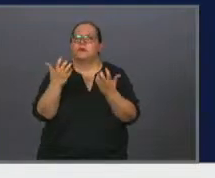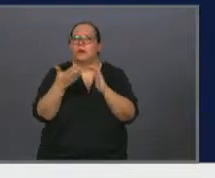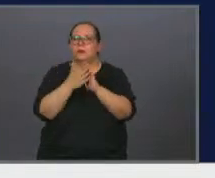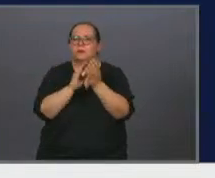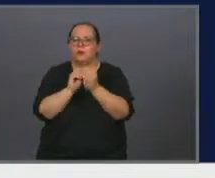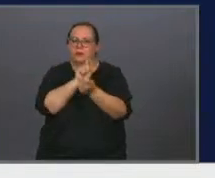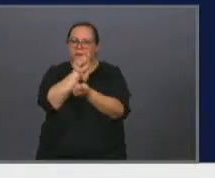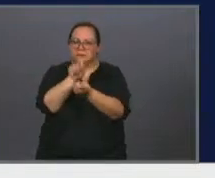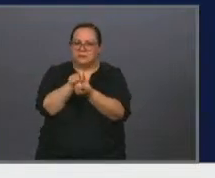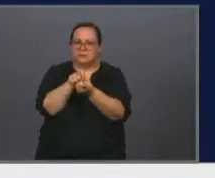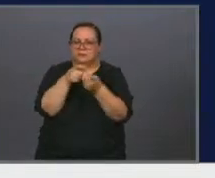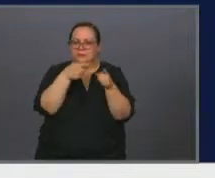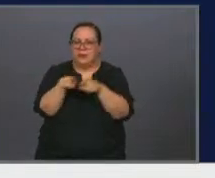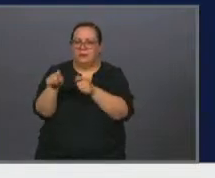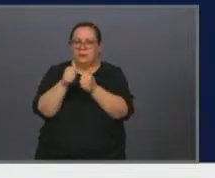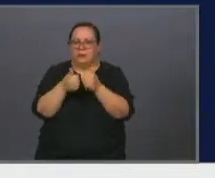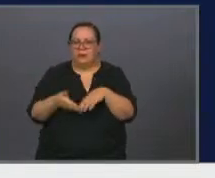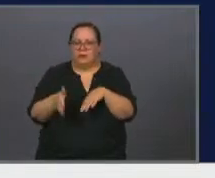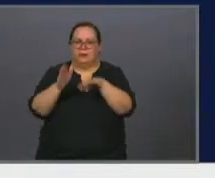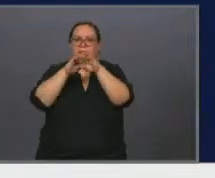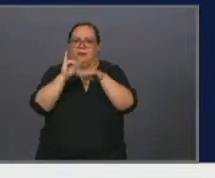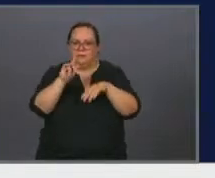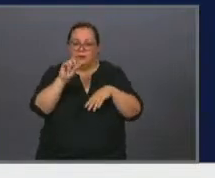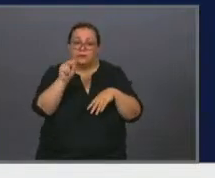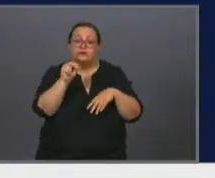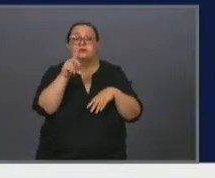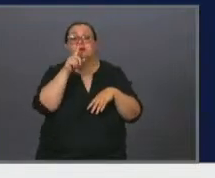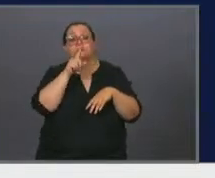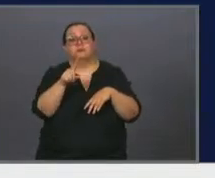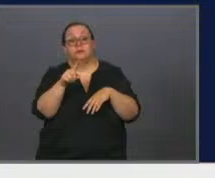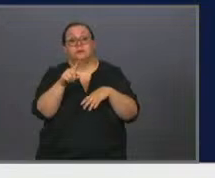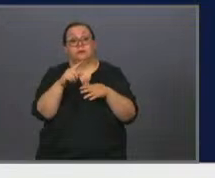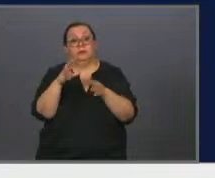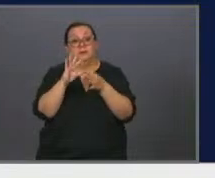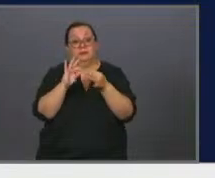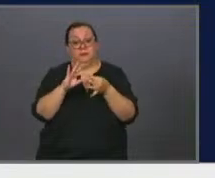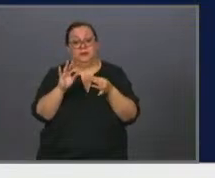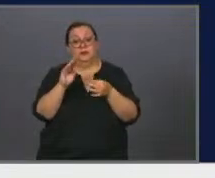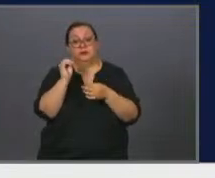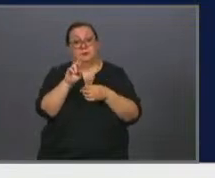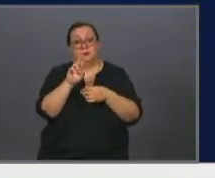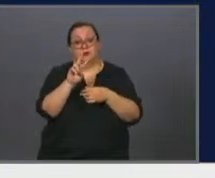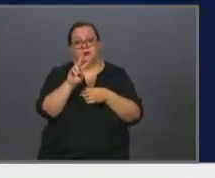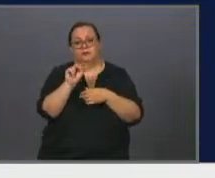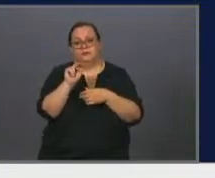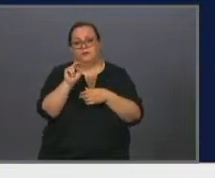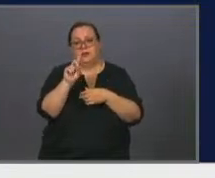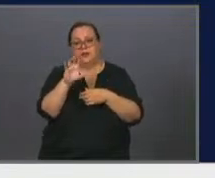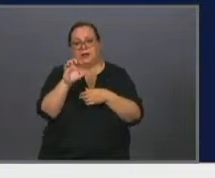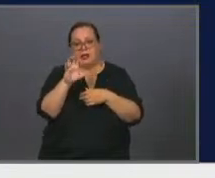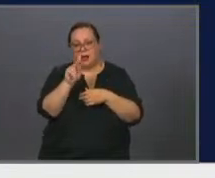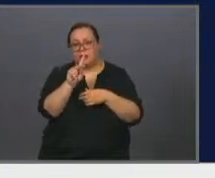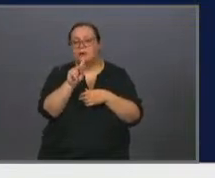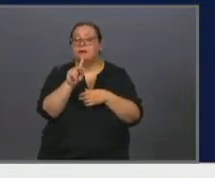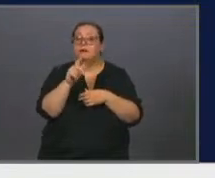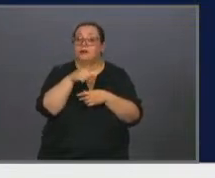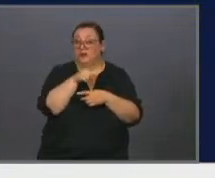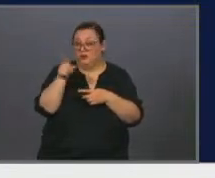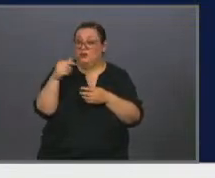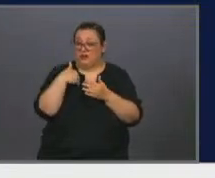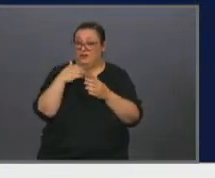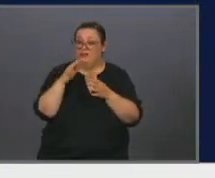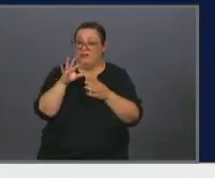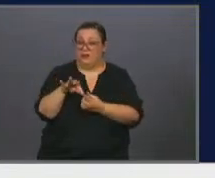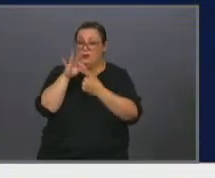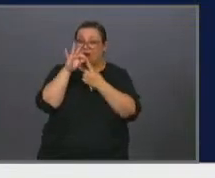with inflation. And as was mentioned by Mr. Vandenak, you have a unique district. There are things that